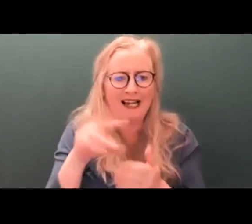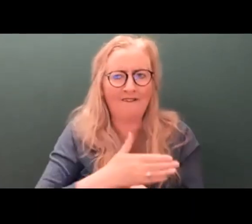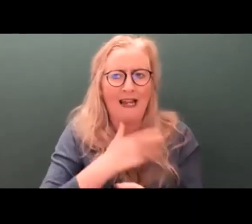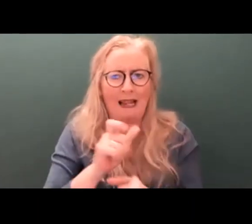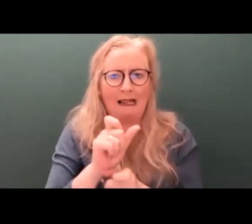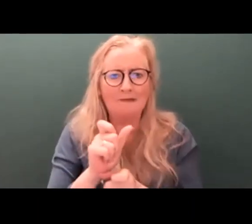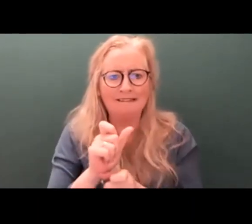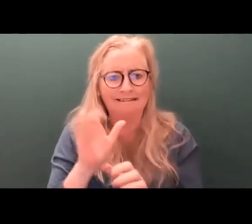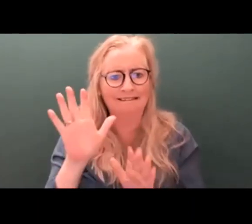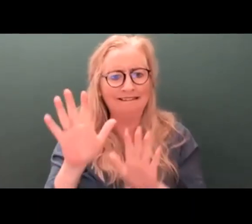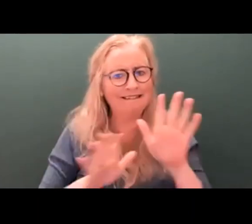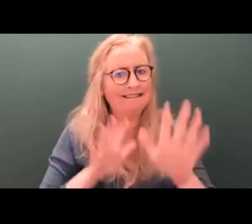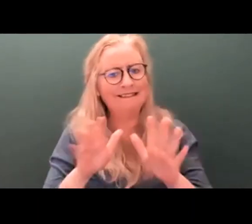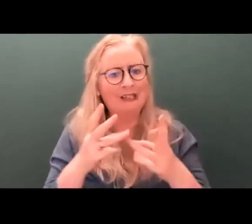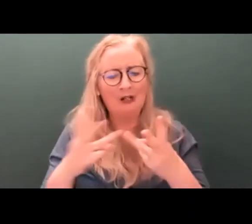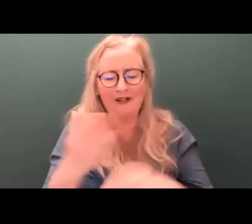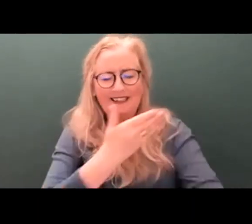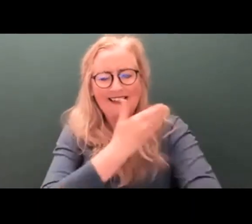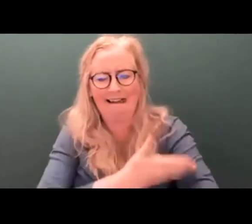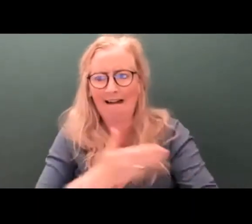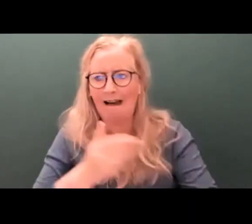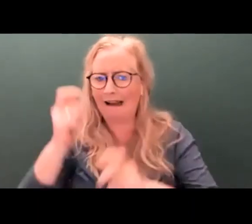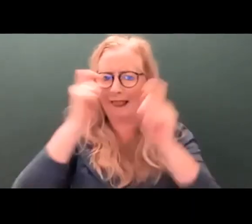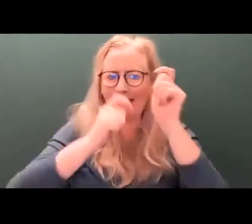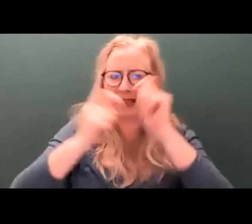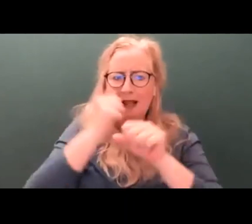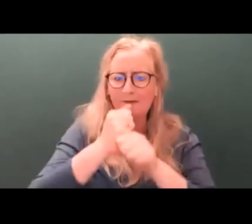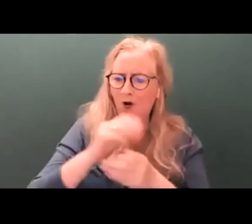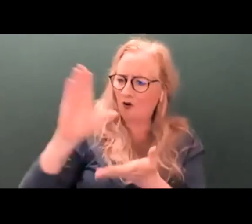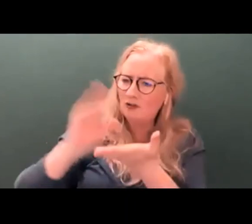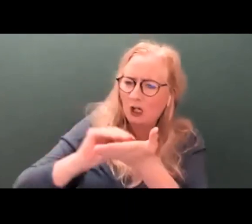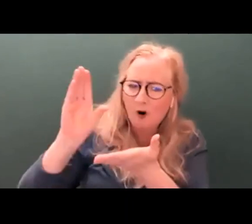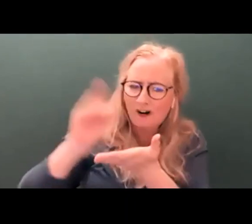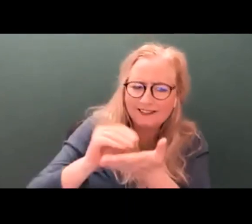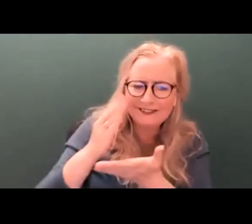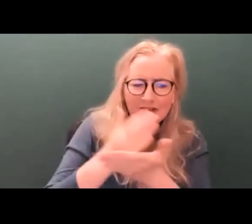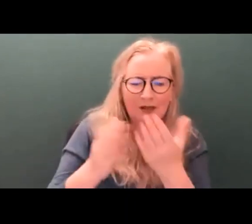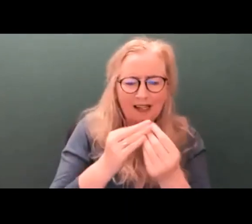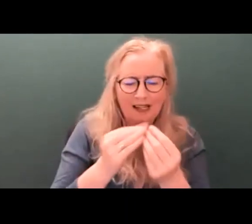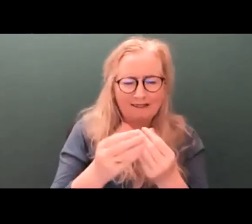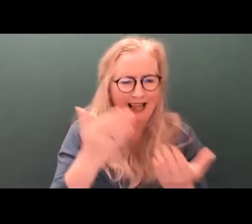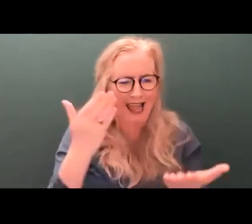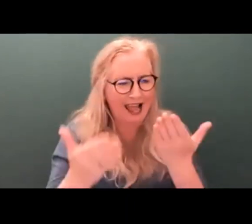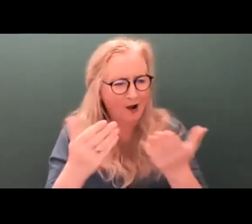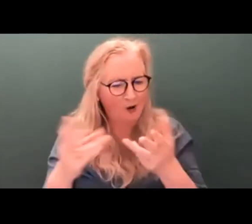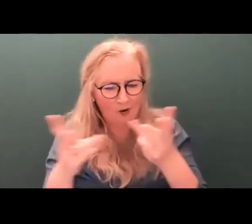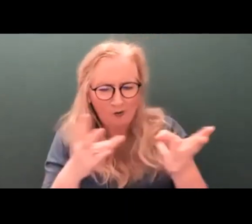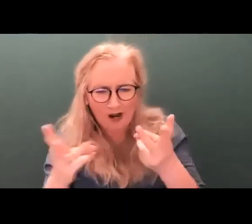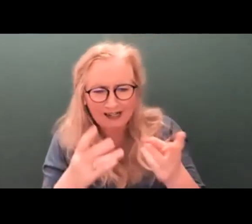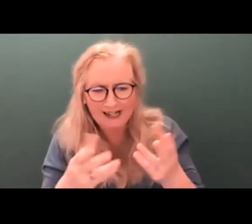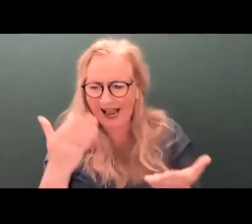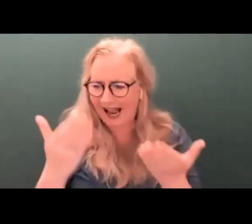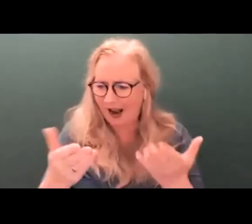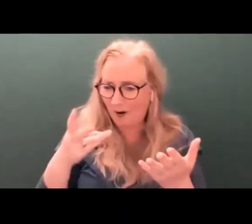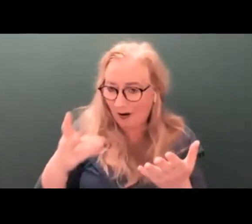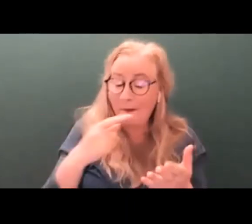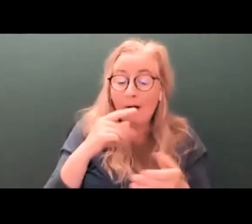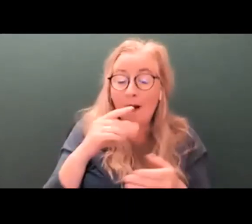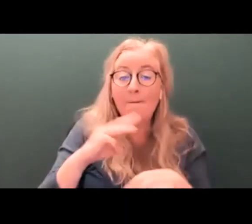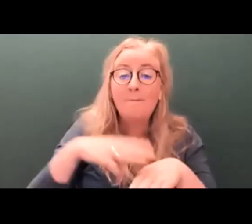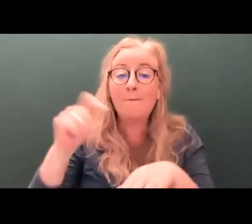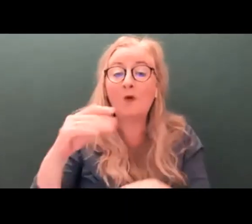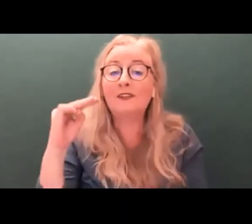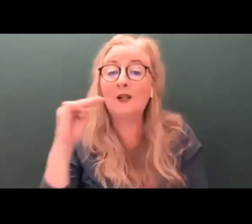thinking about maybe recording something and how is this going to work? How is that going to work? The most important thing